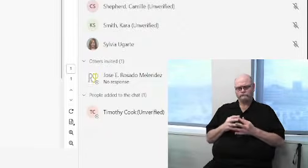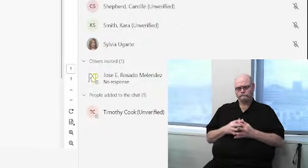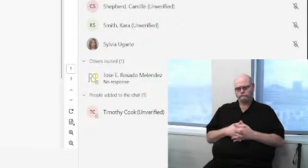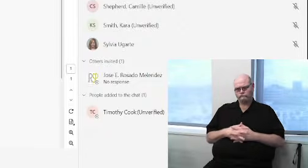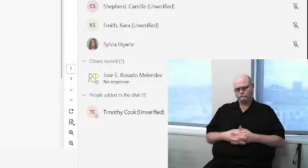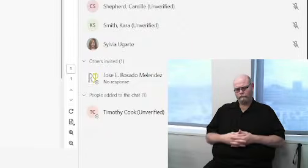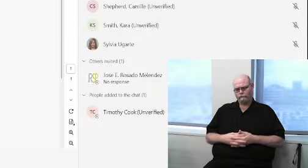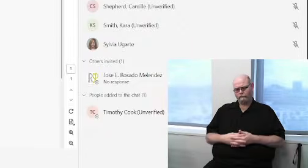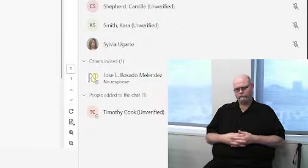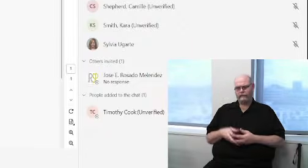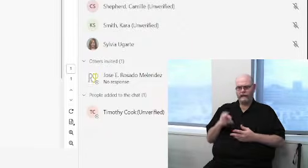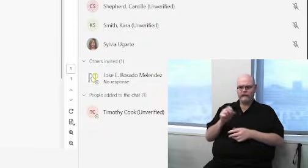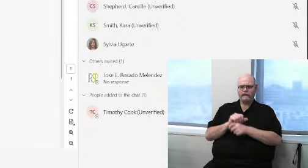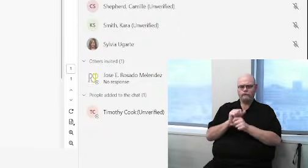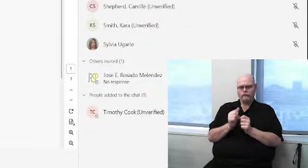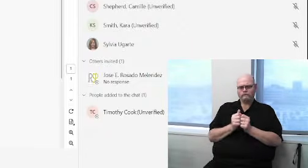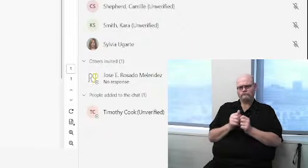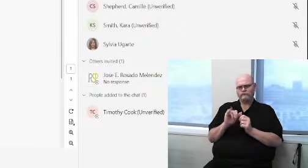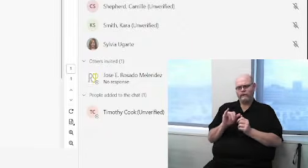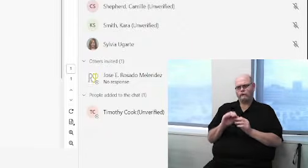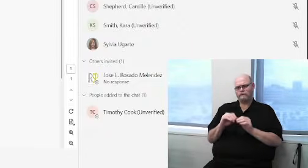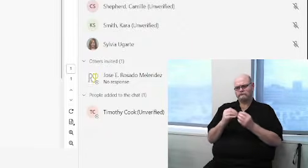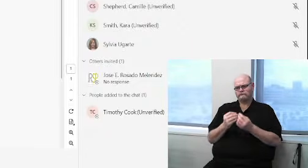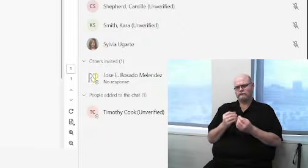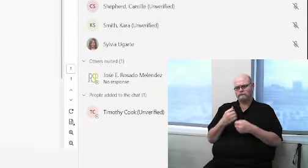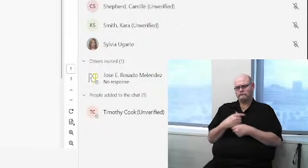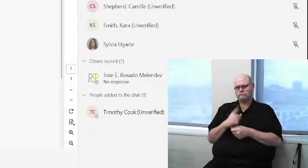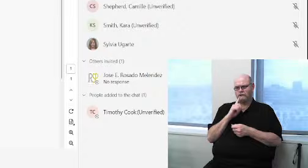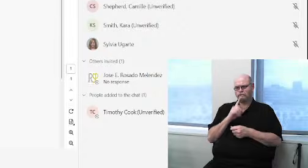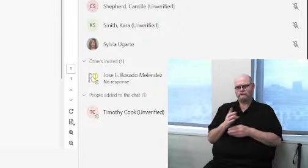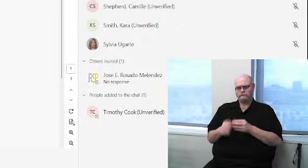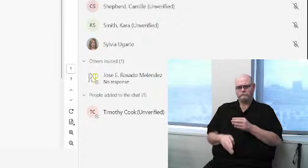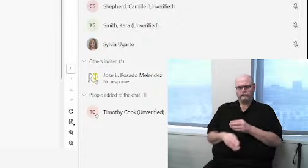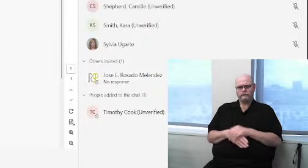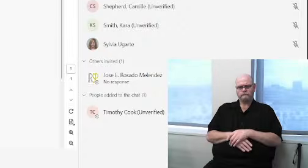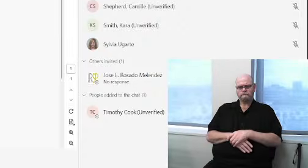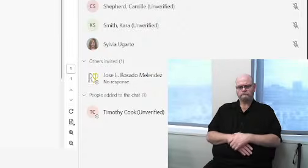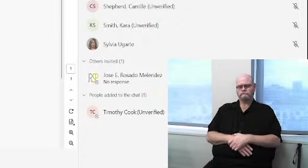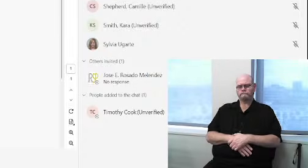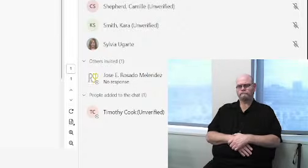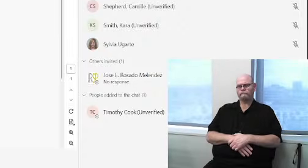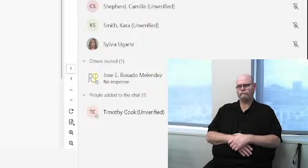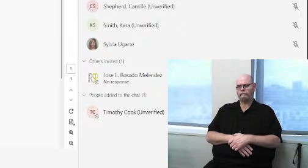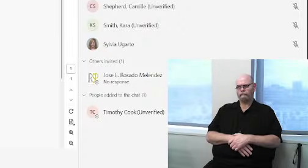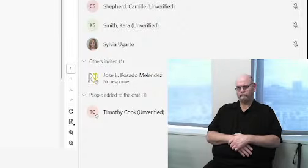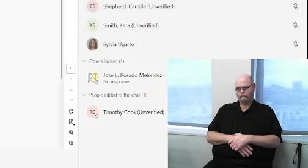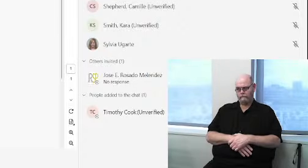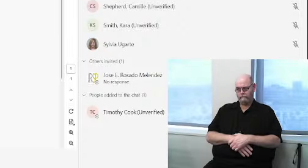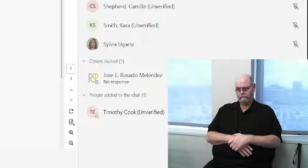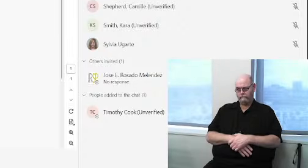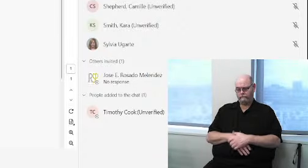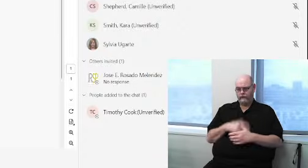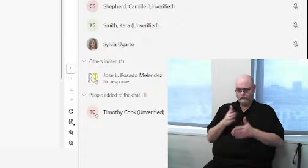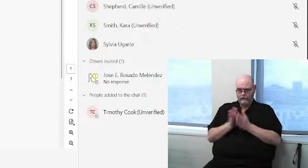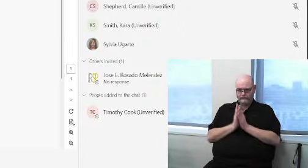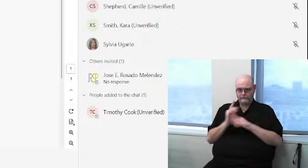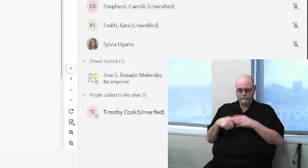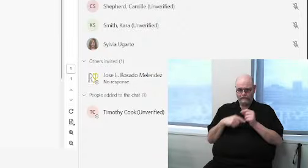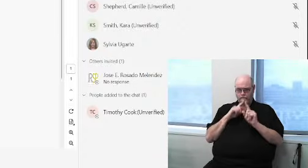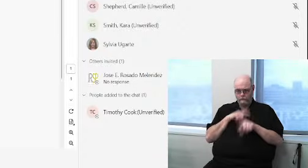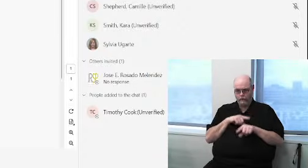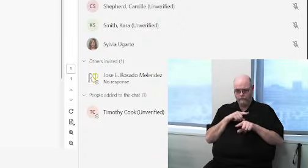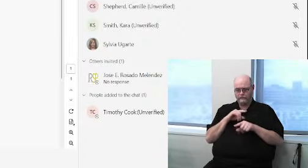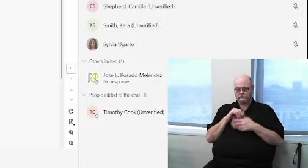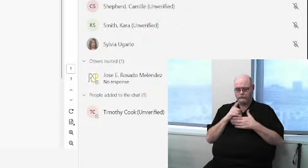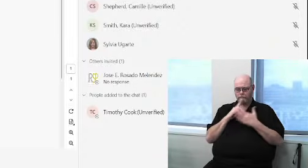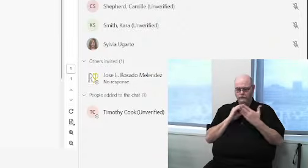that organization, and he works with the organization to ensure that it gets completed from a report perspective. You asked about the